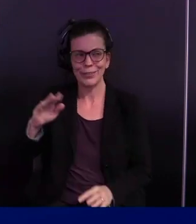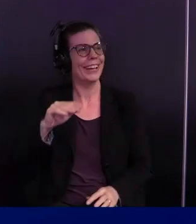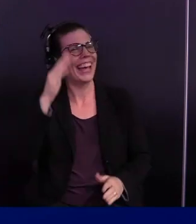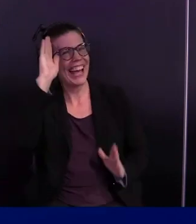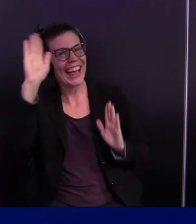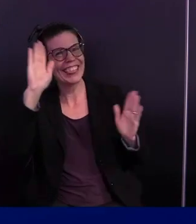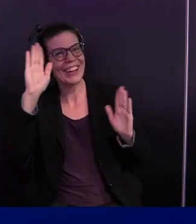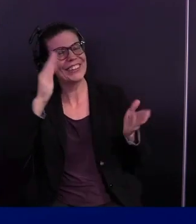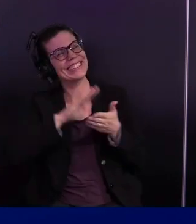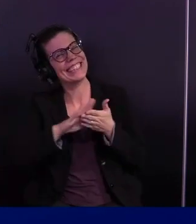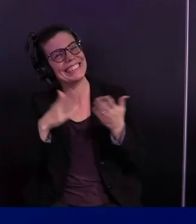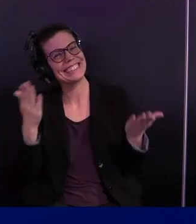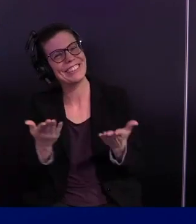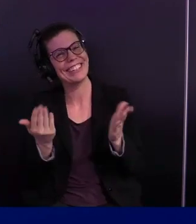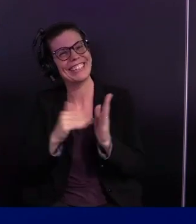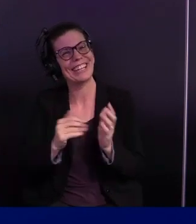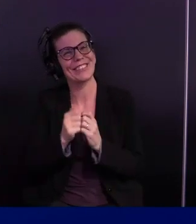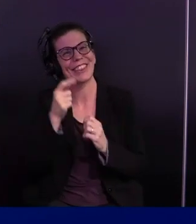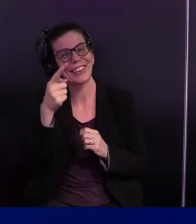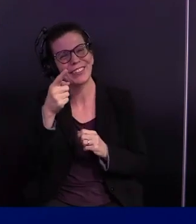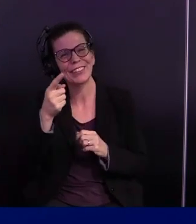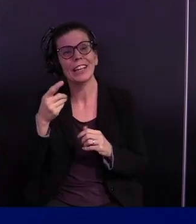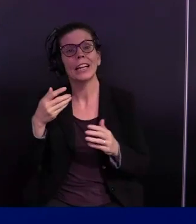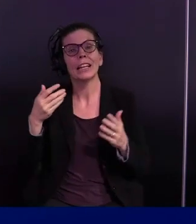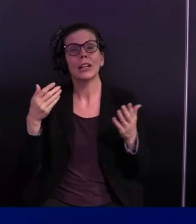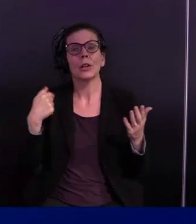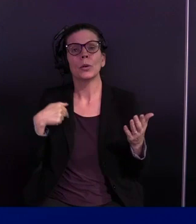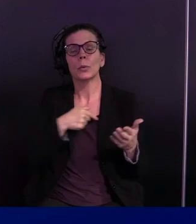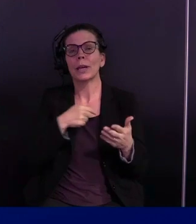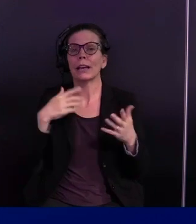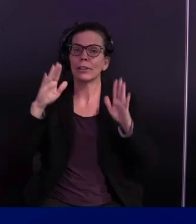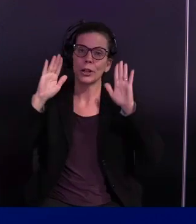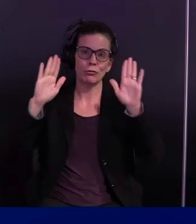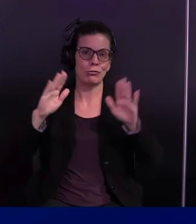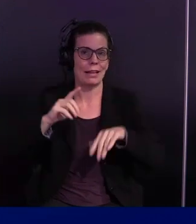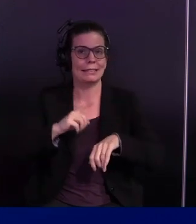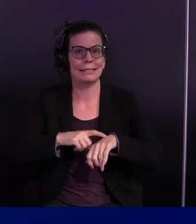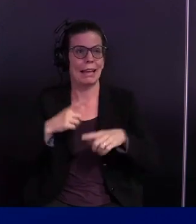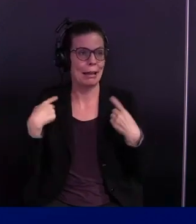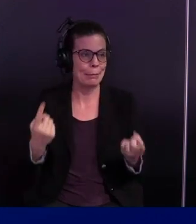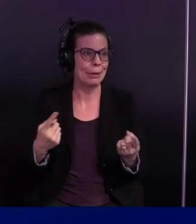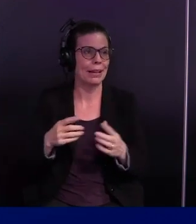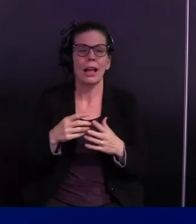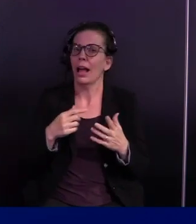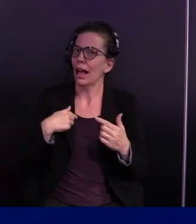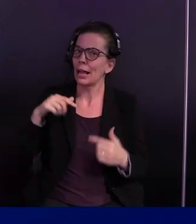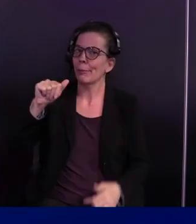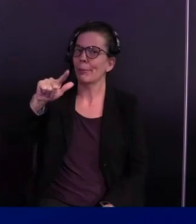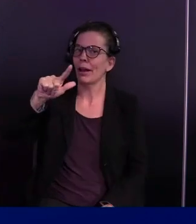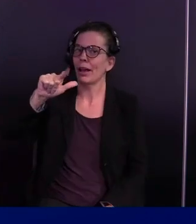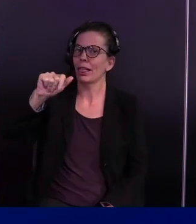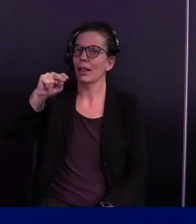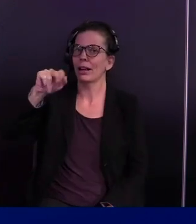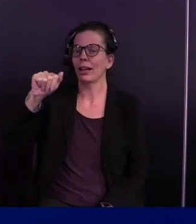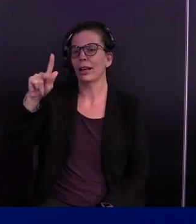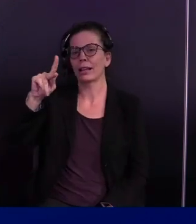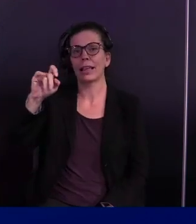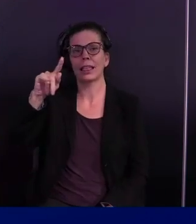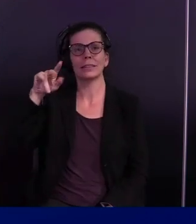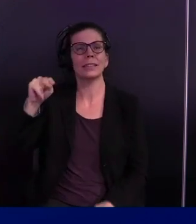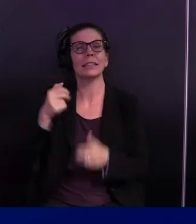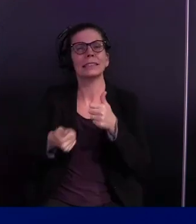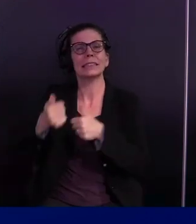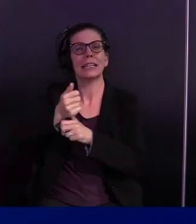nice to be here again with you. We are having a great time here, and I'm Alana Kelton. I am a senior